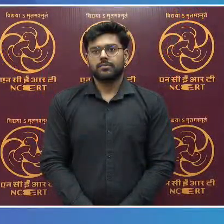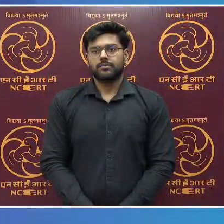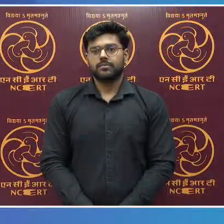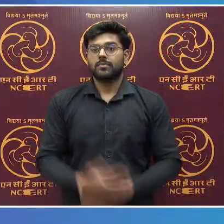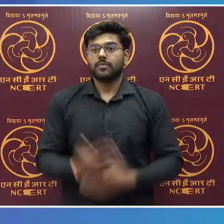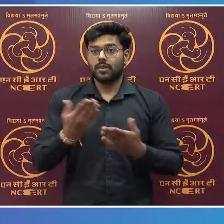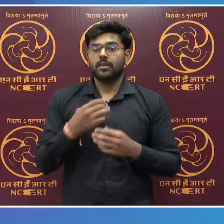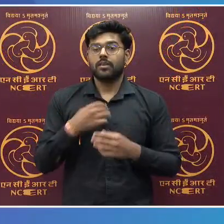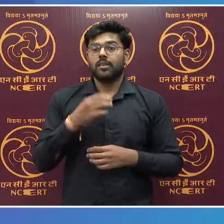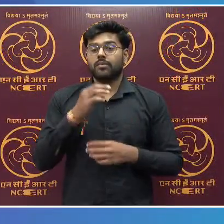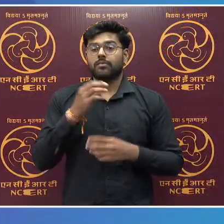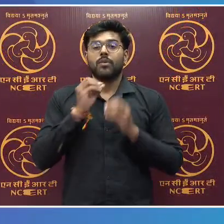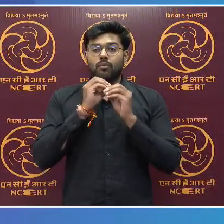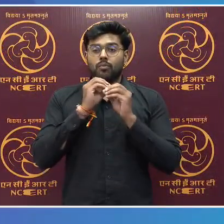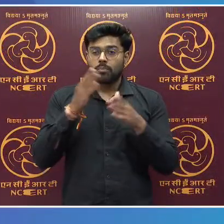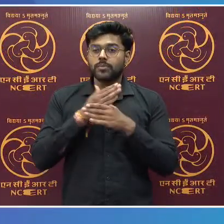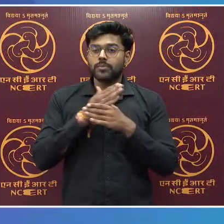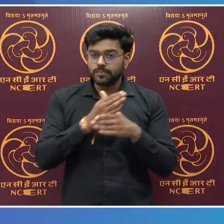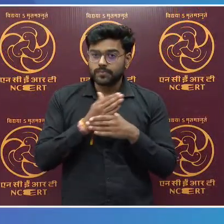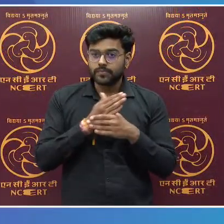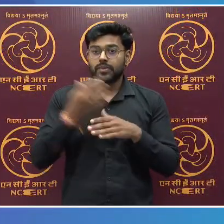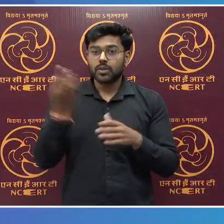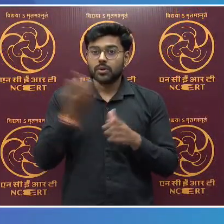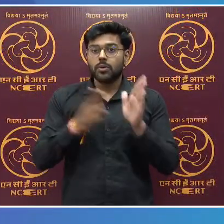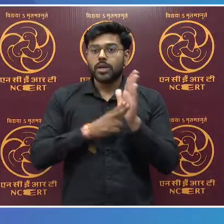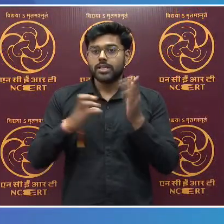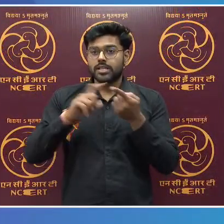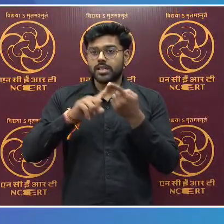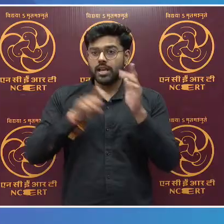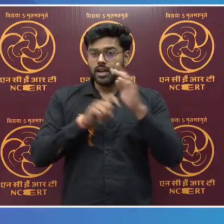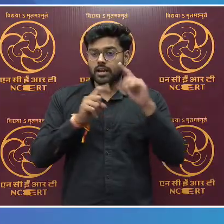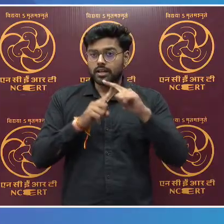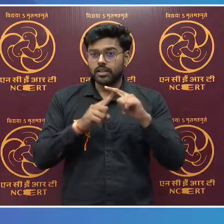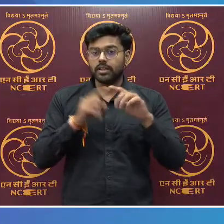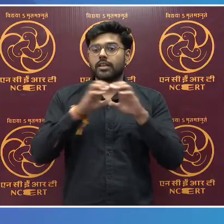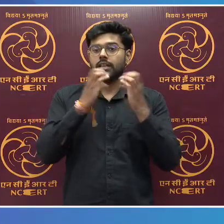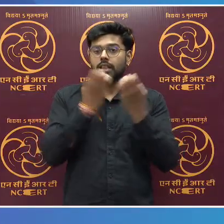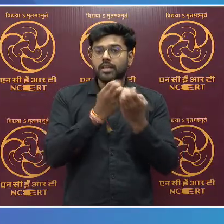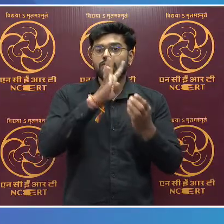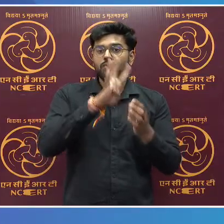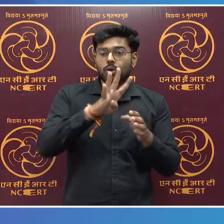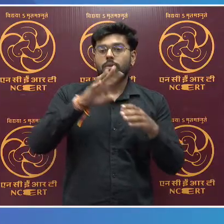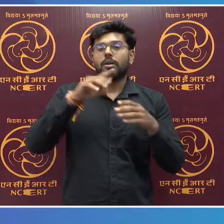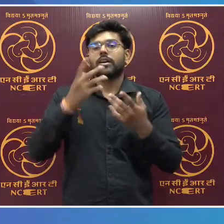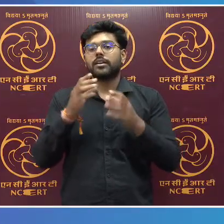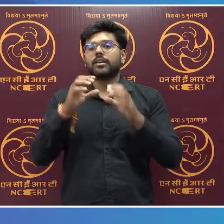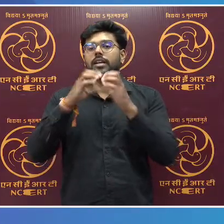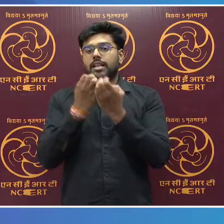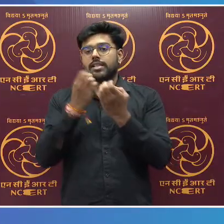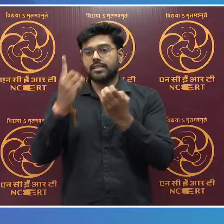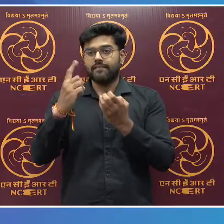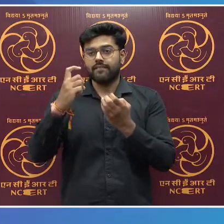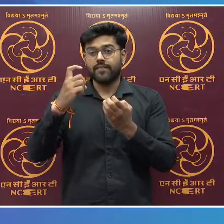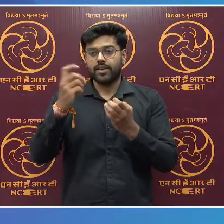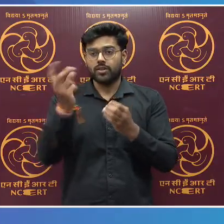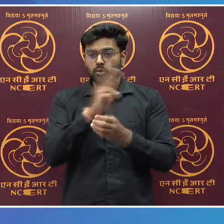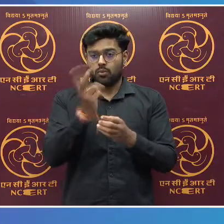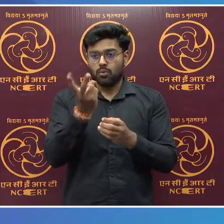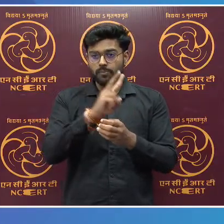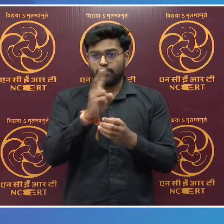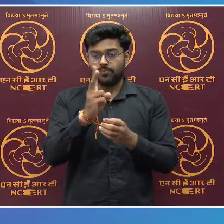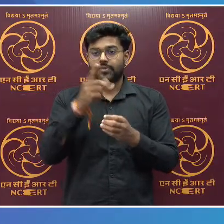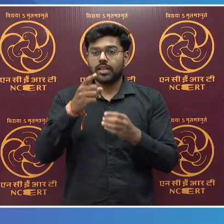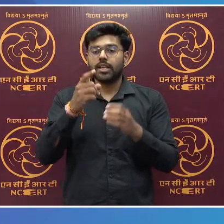We would also like to share with you that the new NCERT textbooks of grade 4 and 7 are now available. You can get them